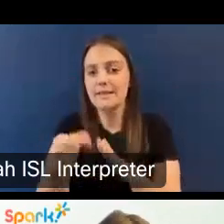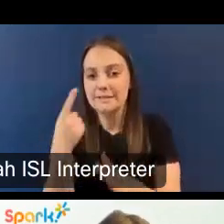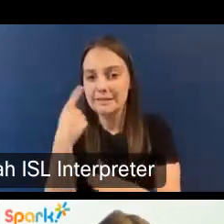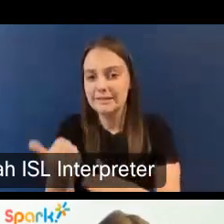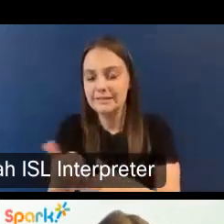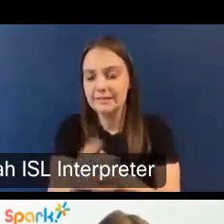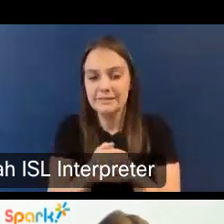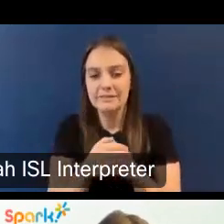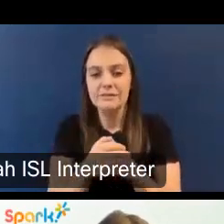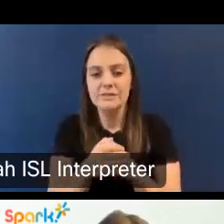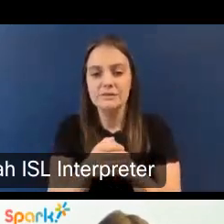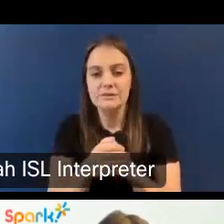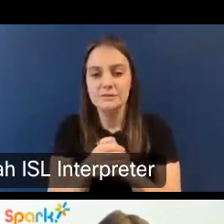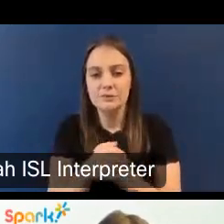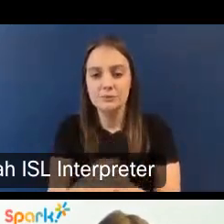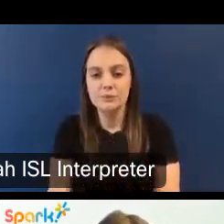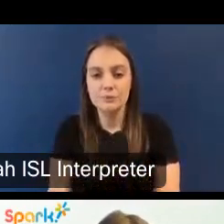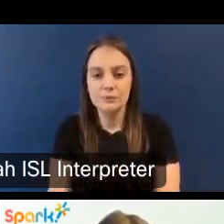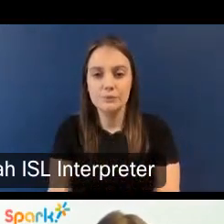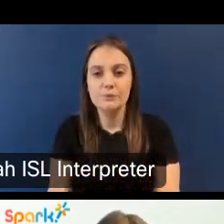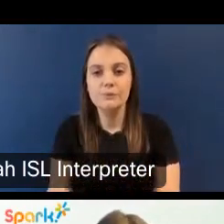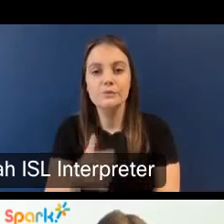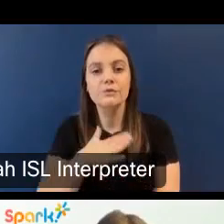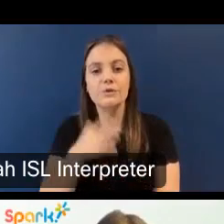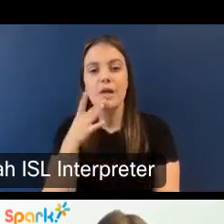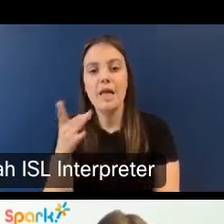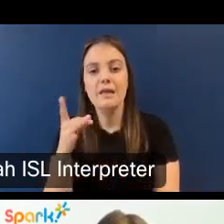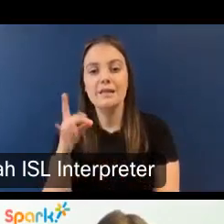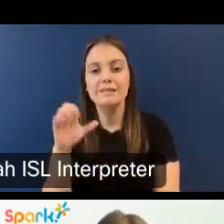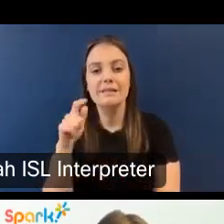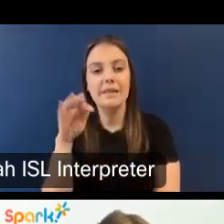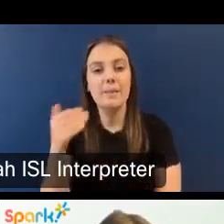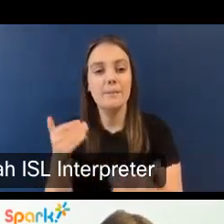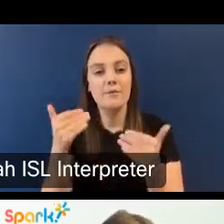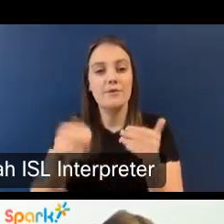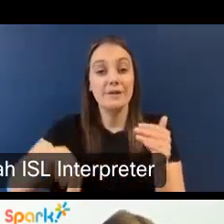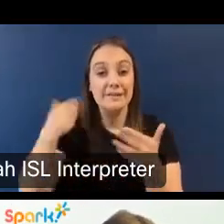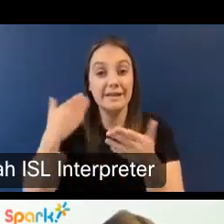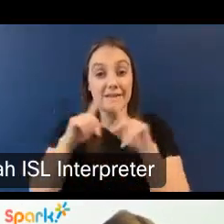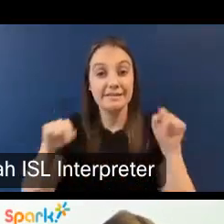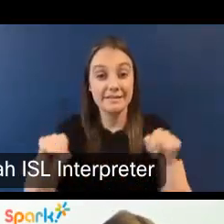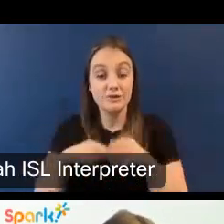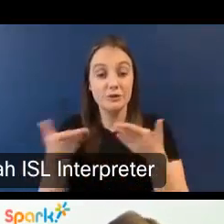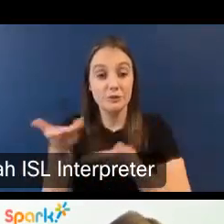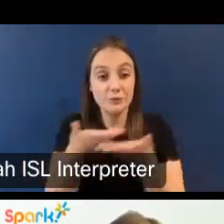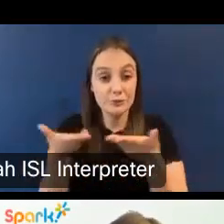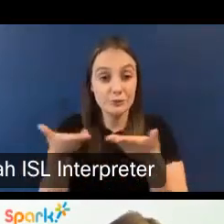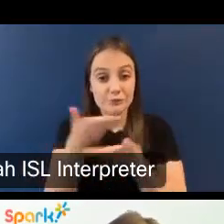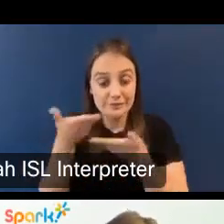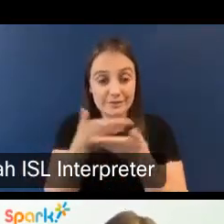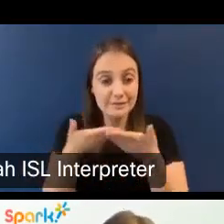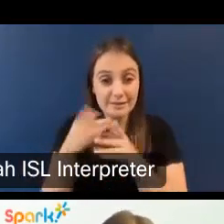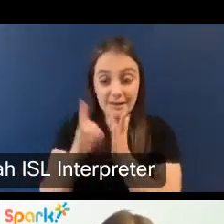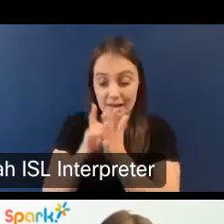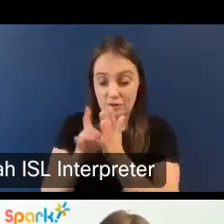I think I'm just going to ask Catherine to move on to the next slide so I can start to talk about a little bit of the history,